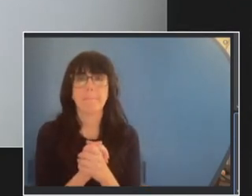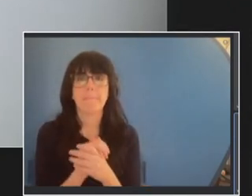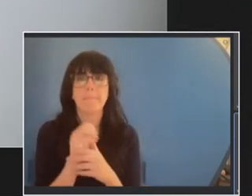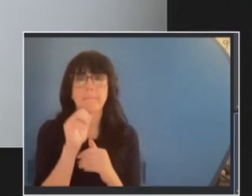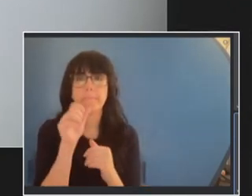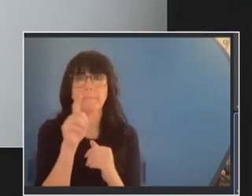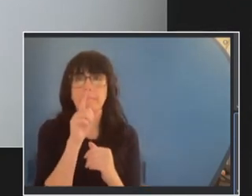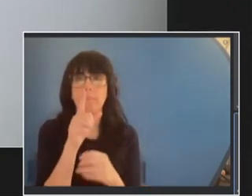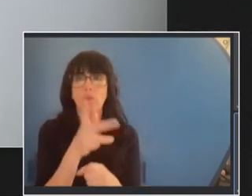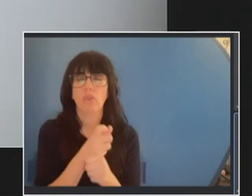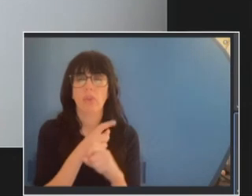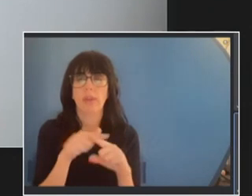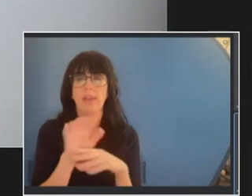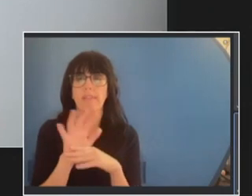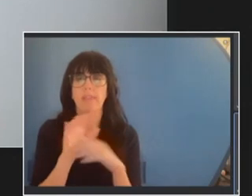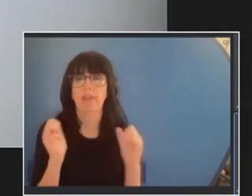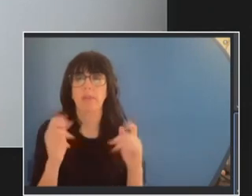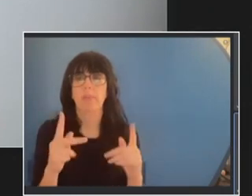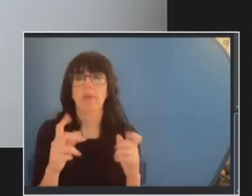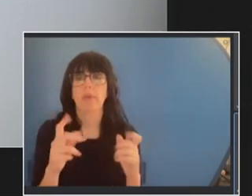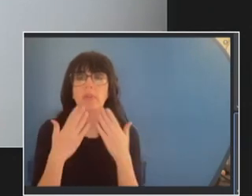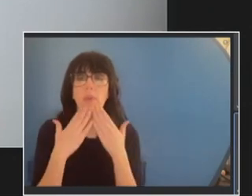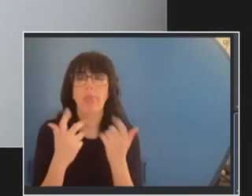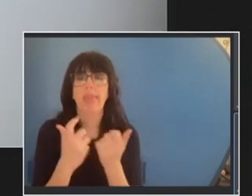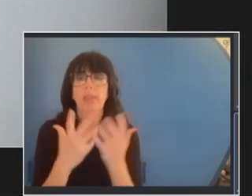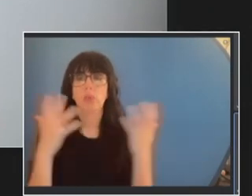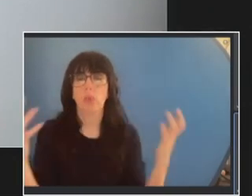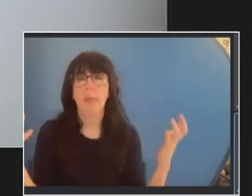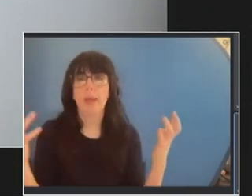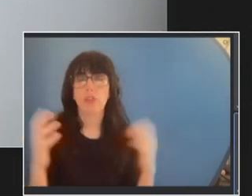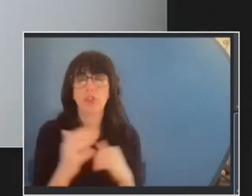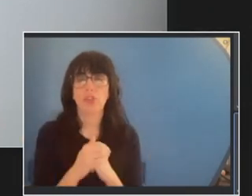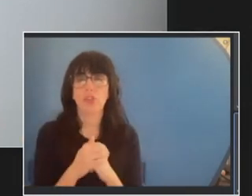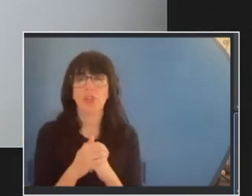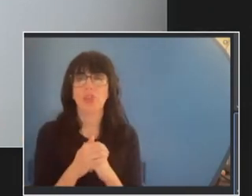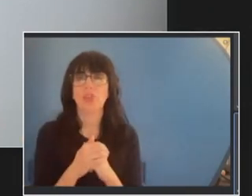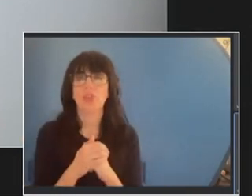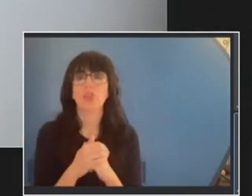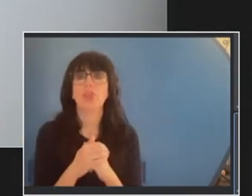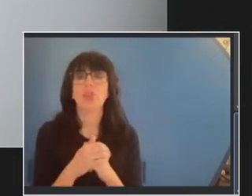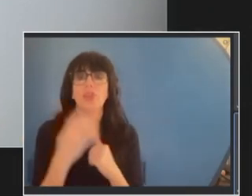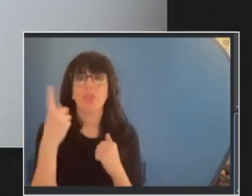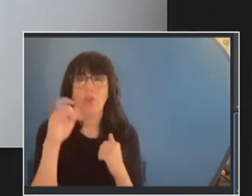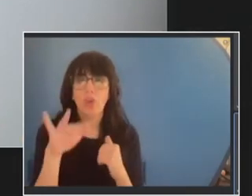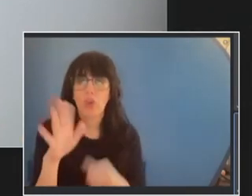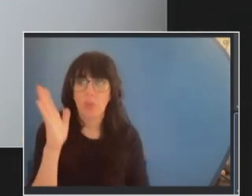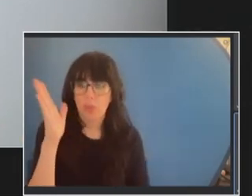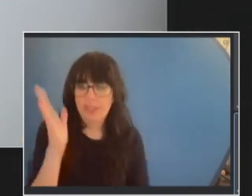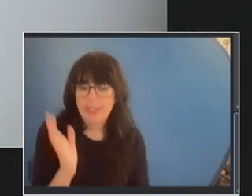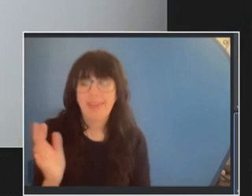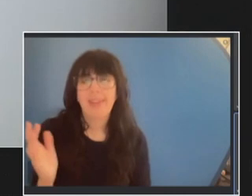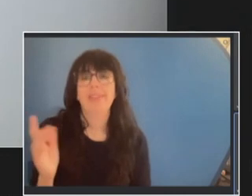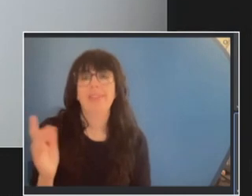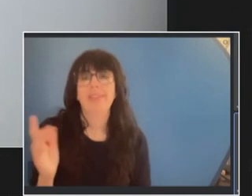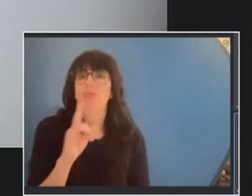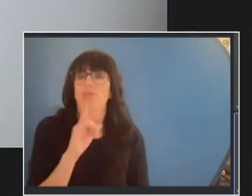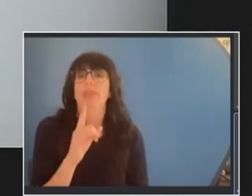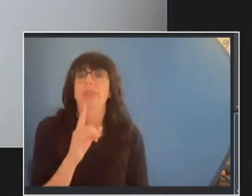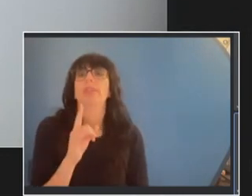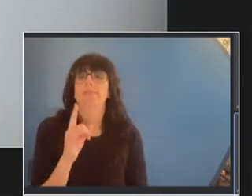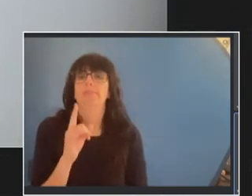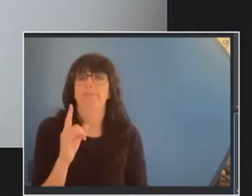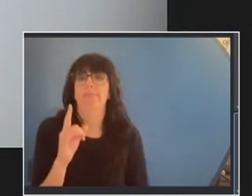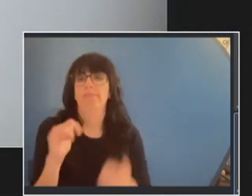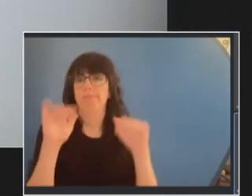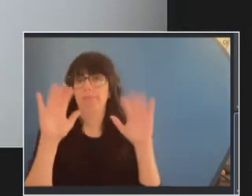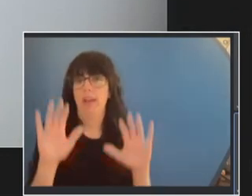So thank you so much, Ms. Weatherford, for your presentation. It's excellent. And